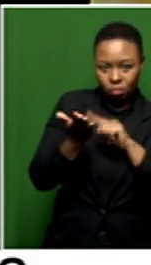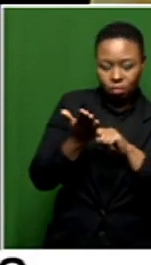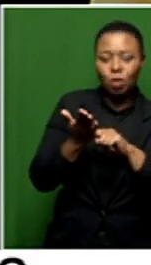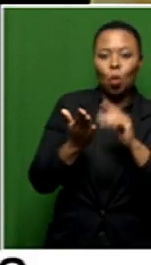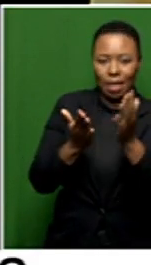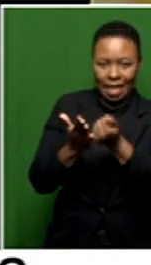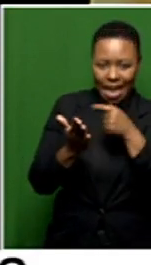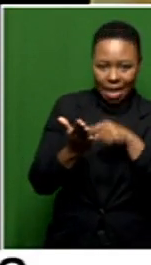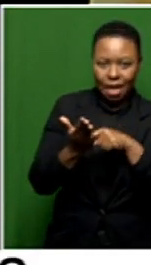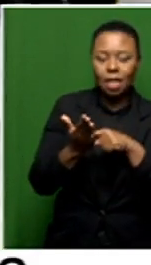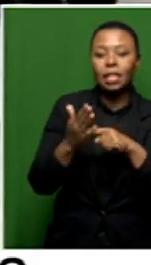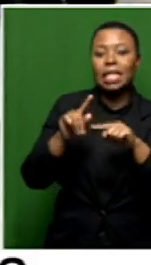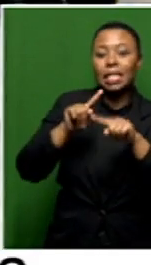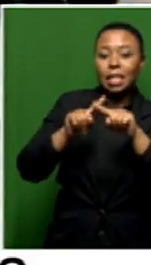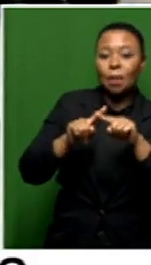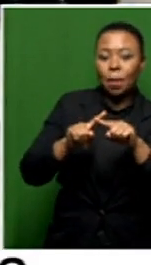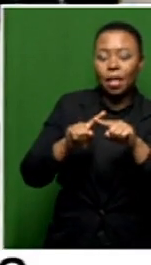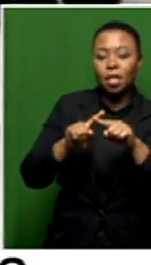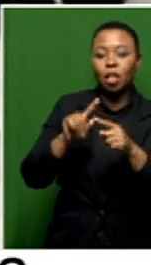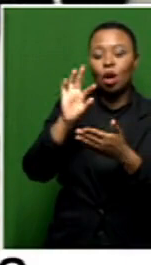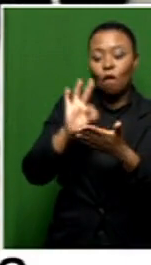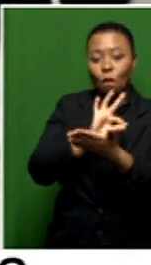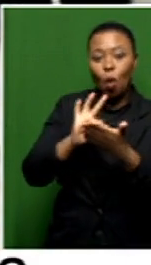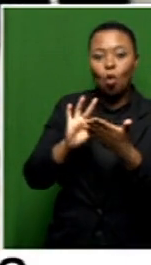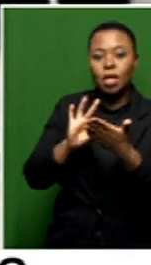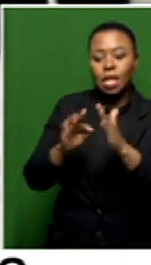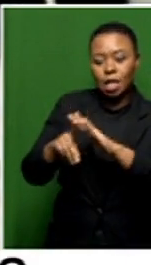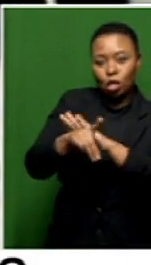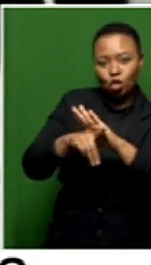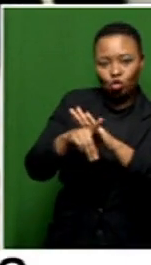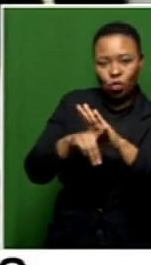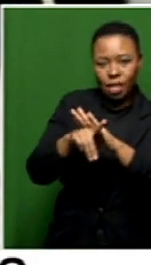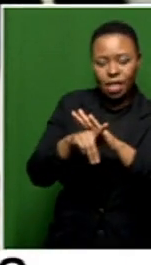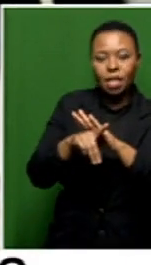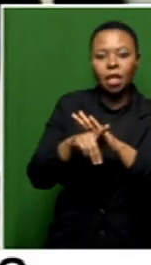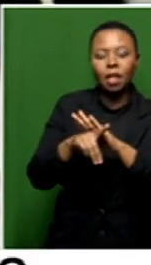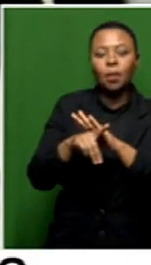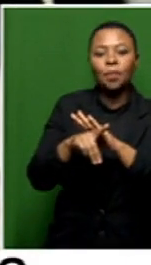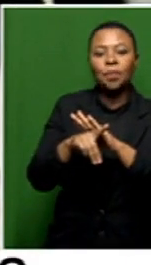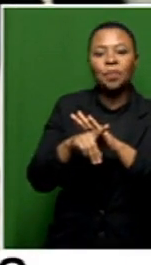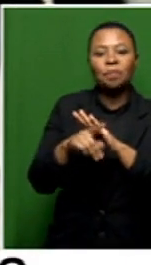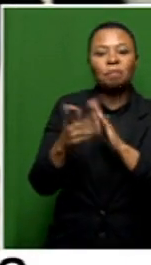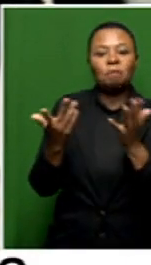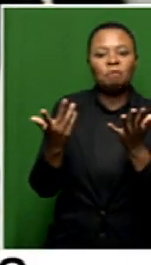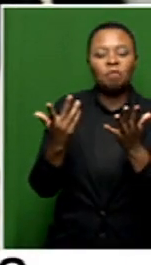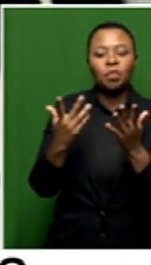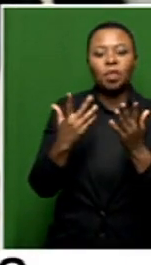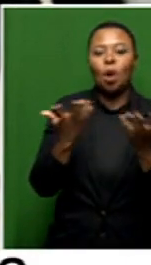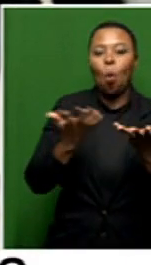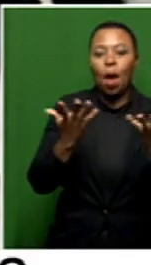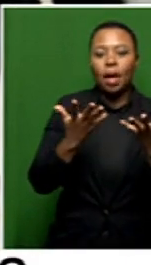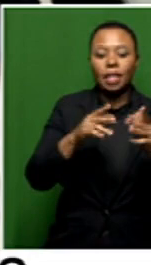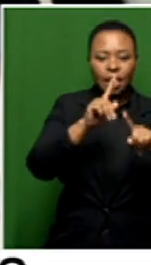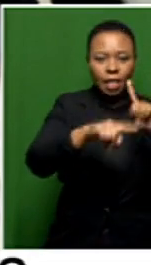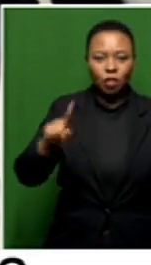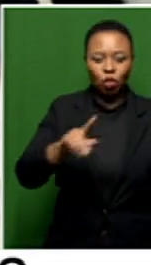on which voting district has come in, etc., of course, the voting districts will belong to the various